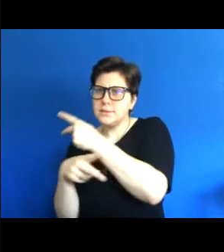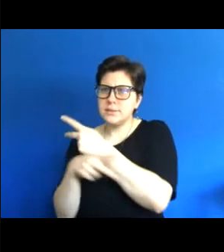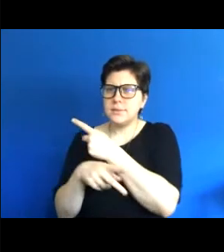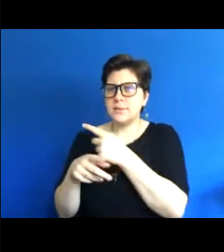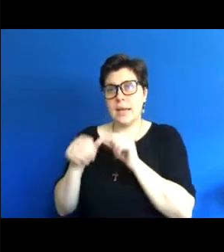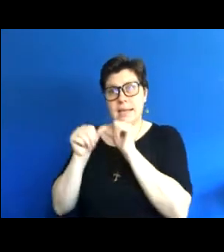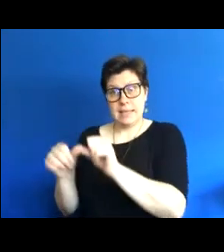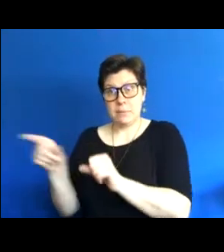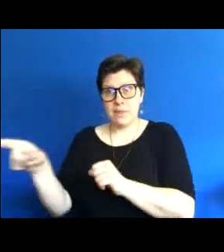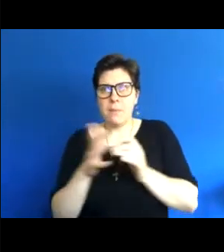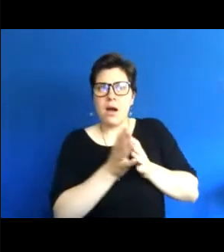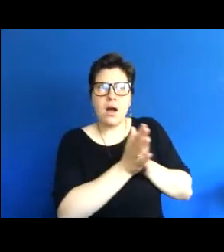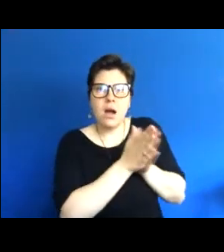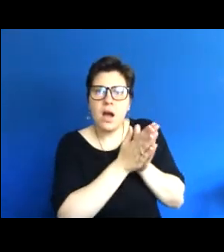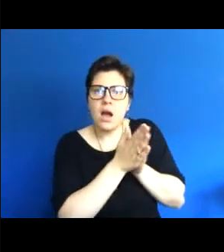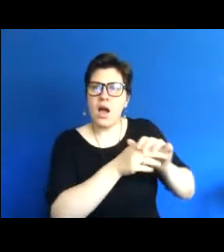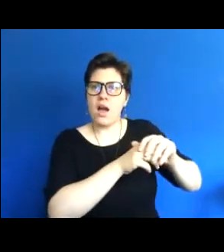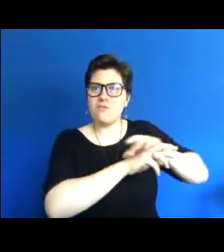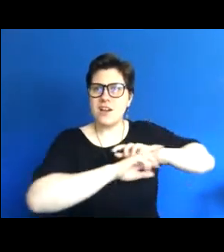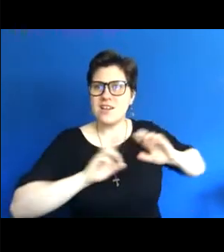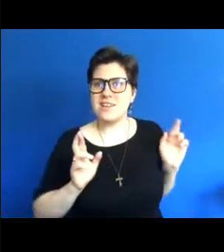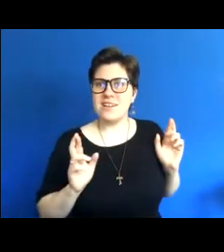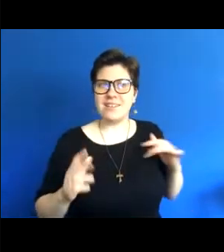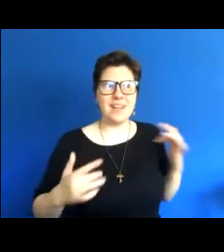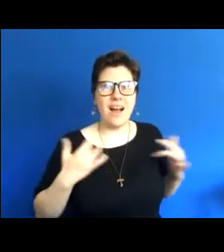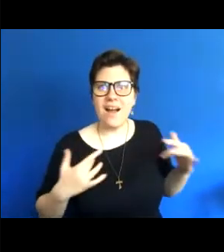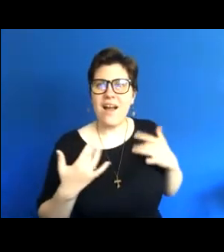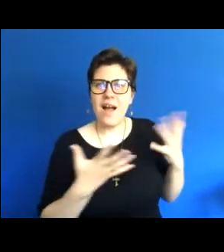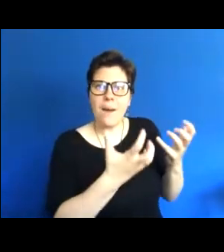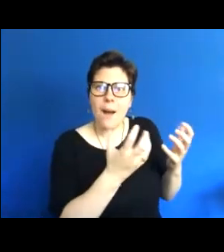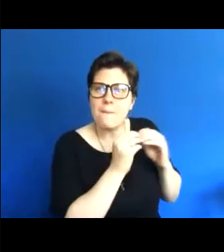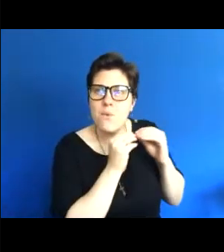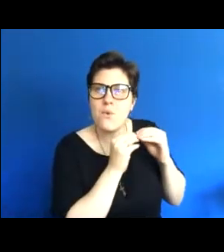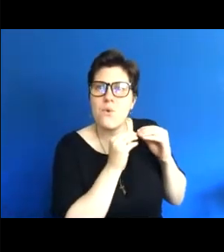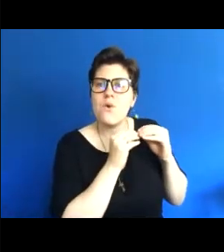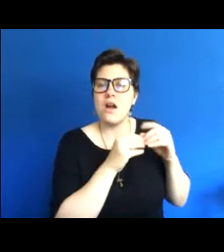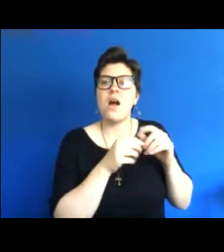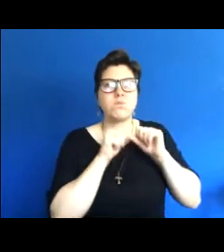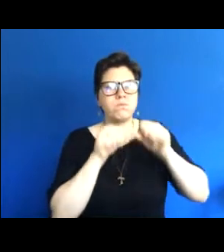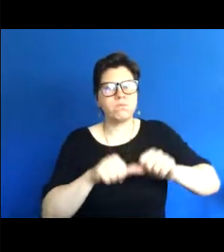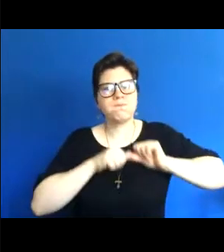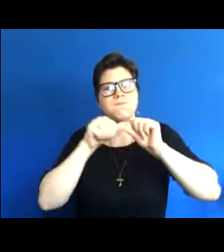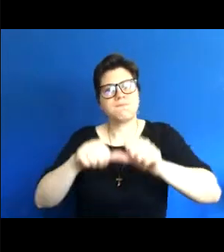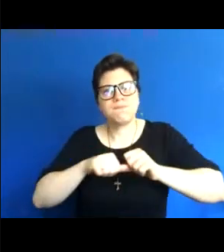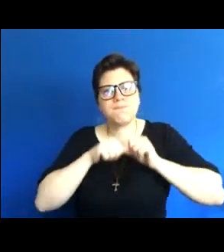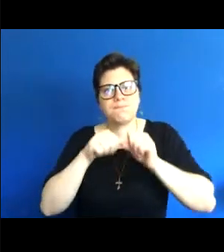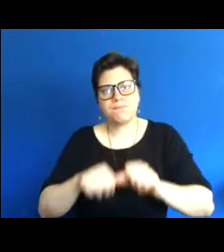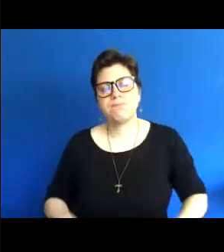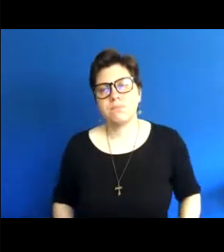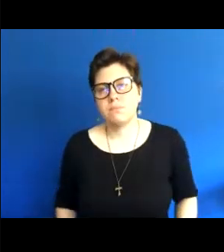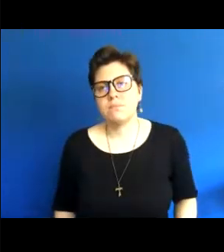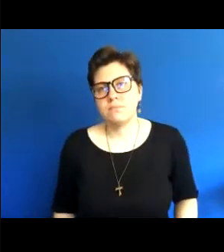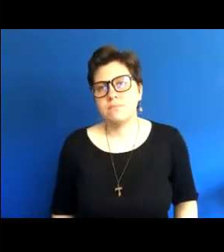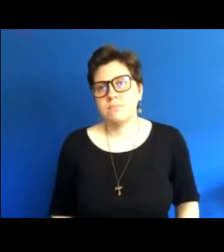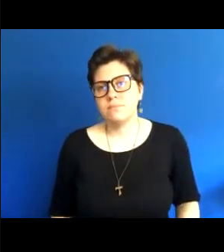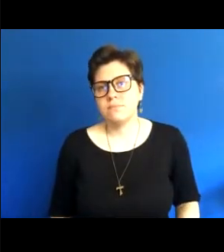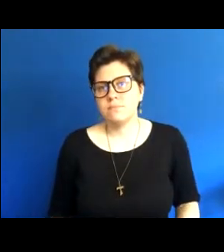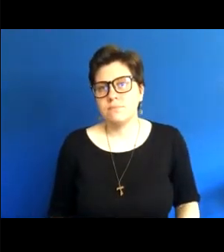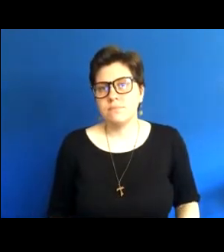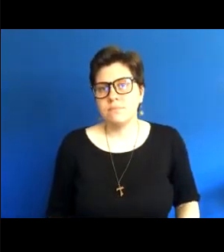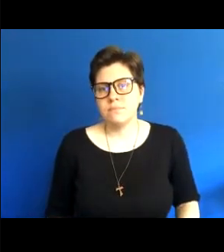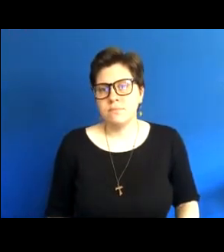excited, can stay interested, can stay wanting to learn more about the content of the faith that we are trying to transmit to them.